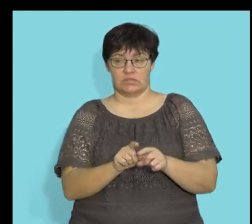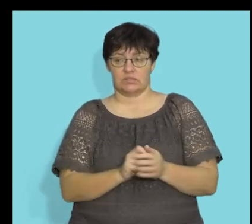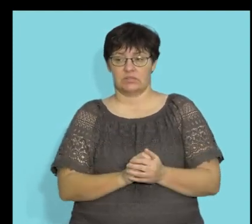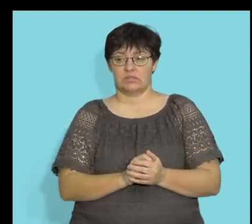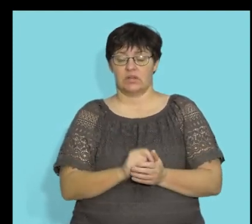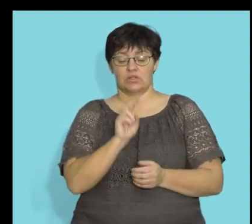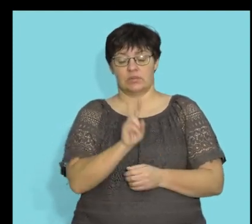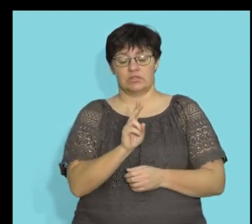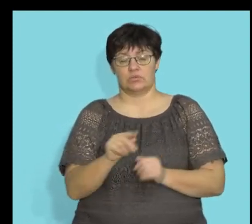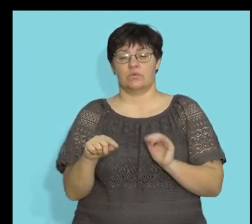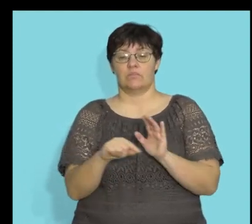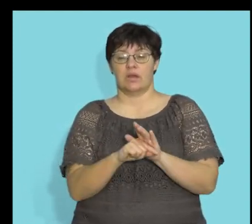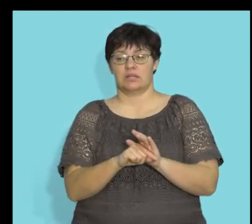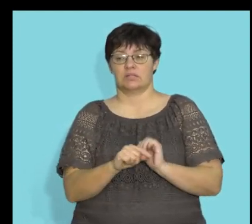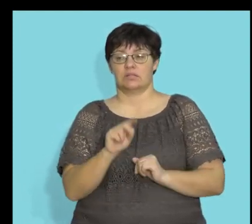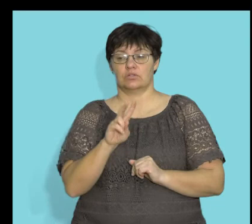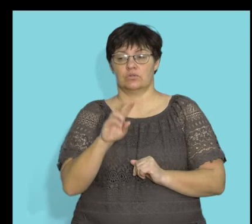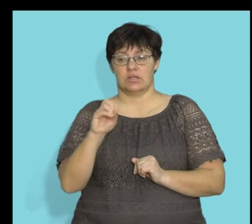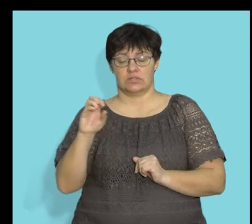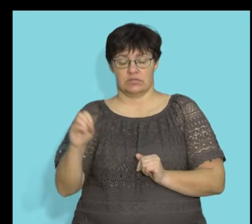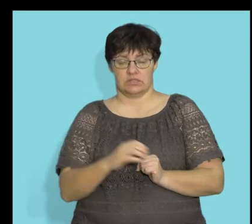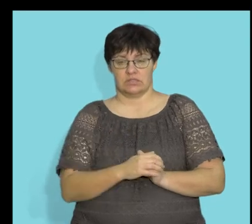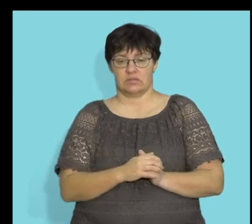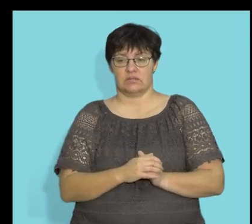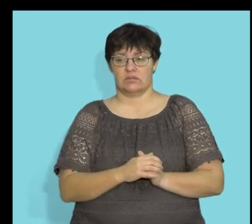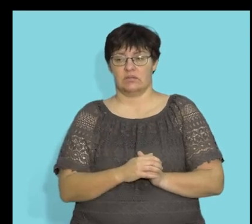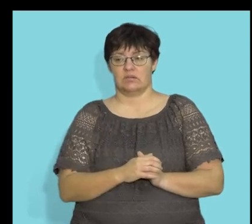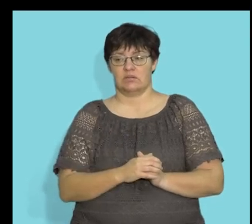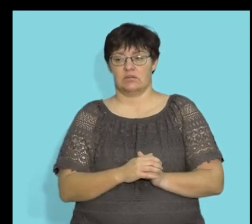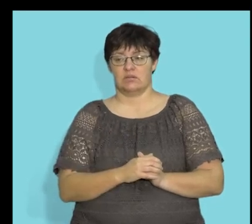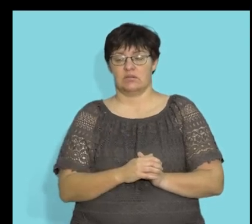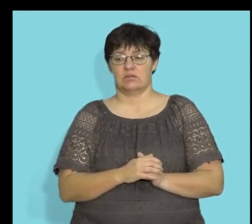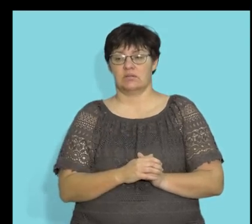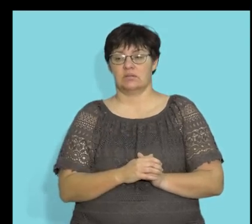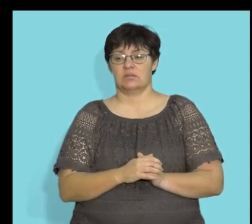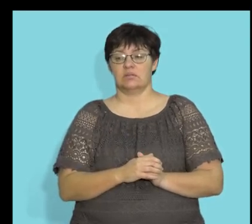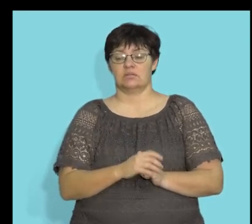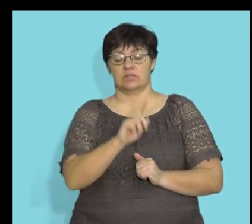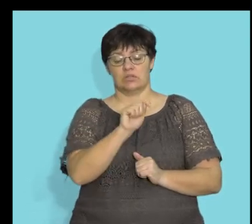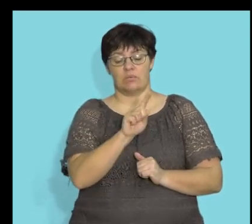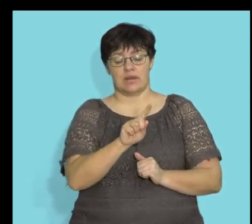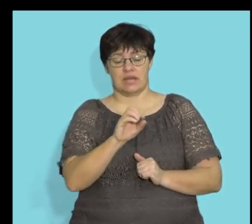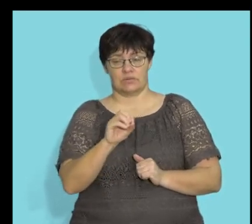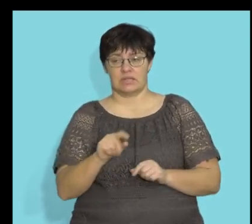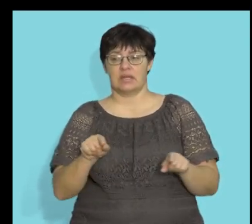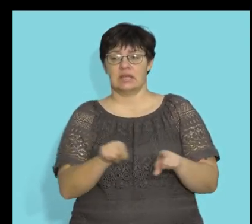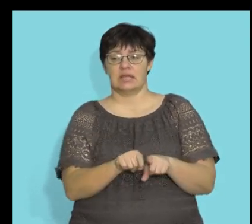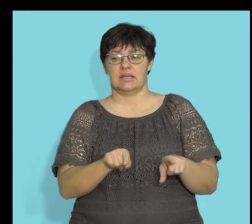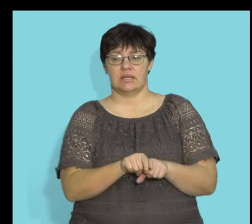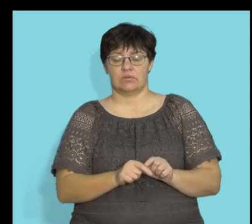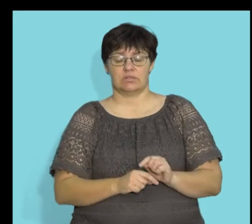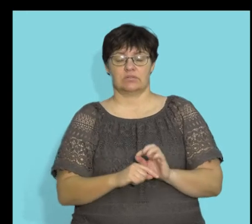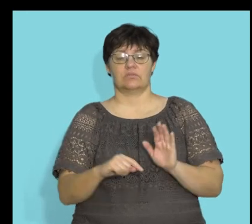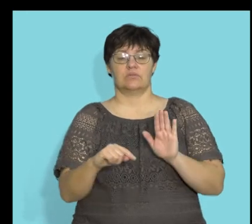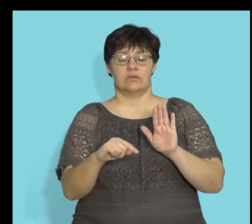to 22 minus 200, which ultimately means that term